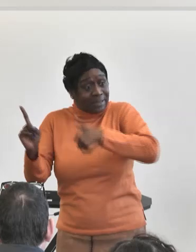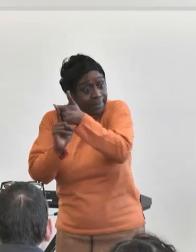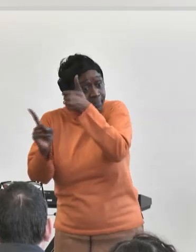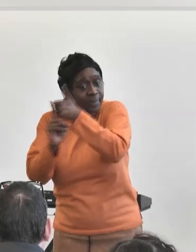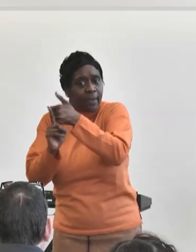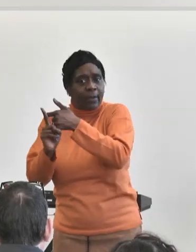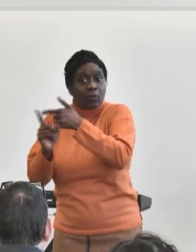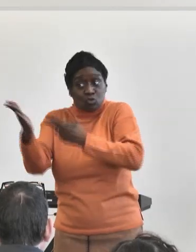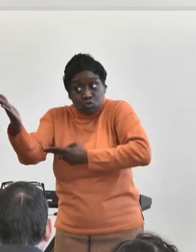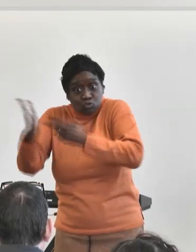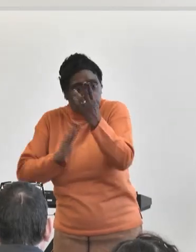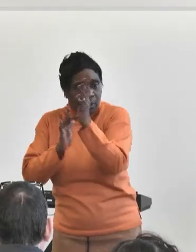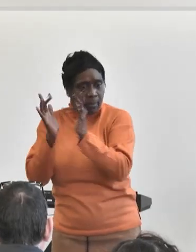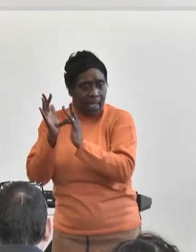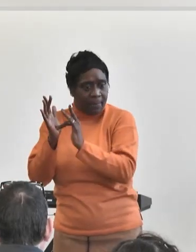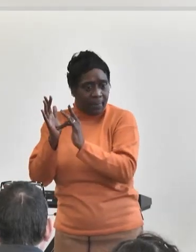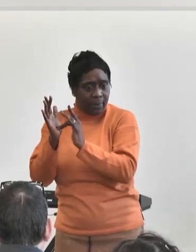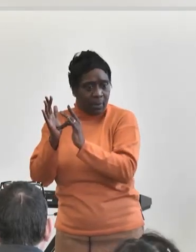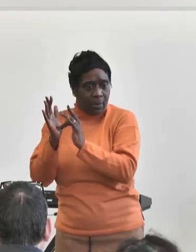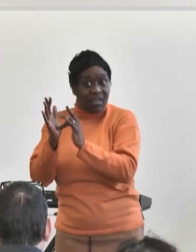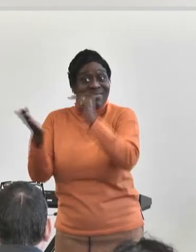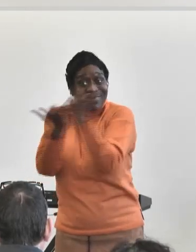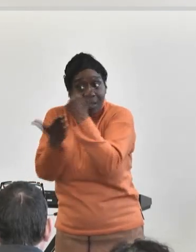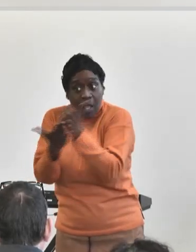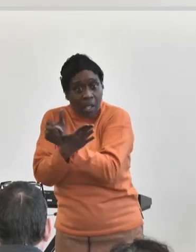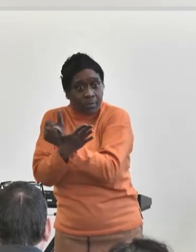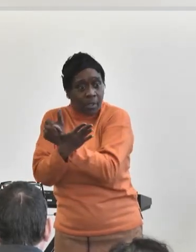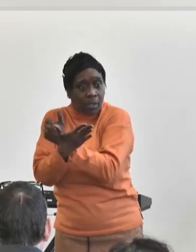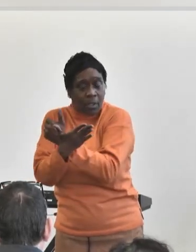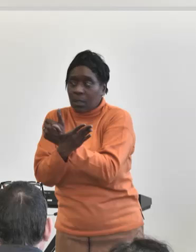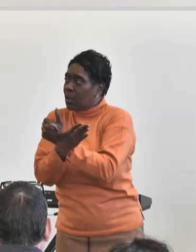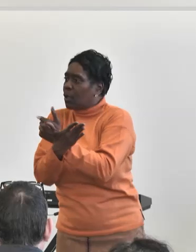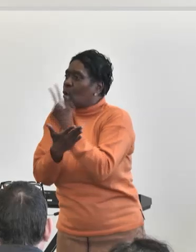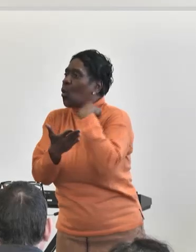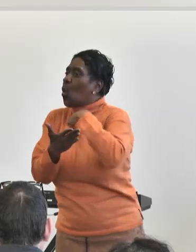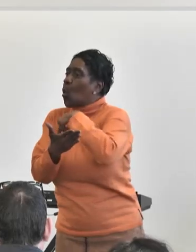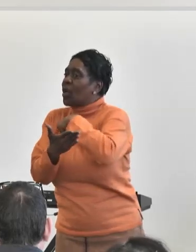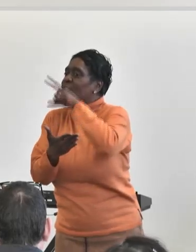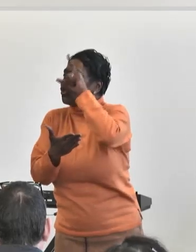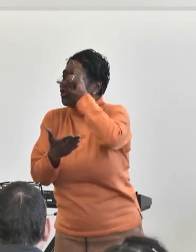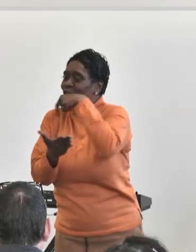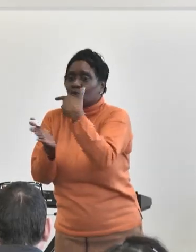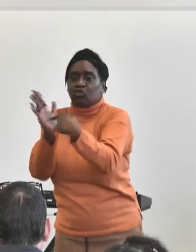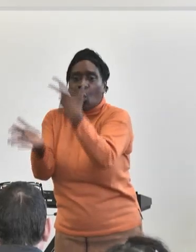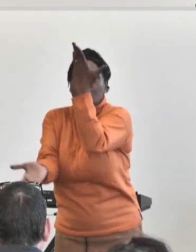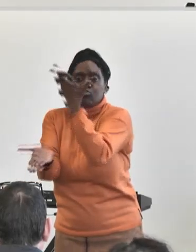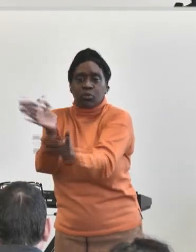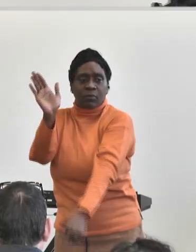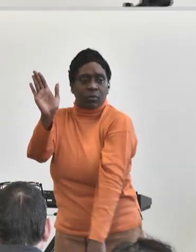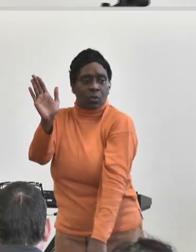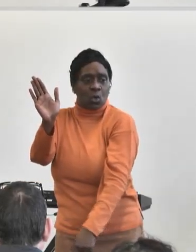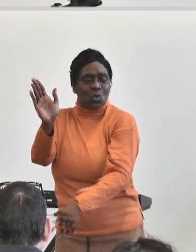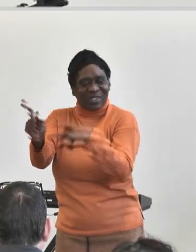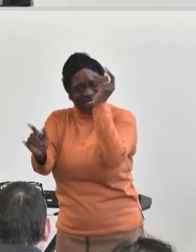trata de Cristo, the truth of the Bible, la verdad de la Biblia, the gospel, los del Evangelio, we ought to be dogmatic about debemos it. Ser dogmáticos. We ought to